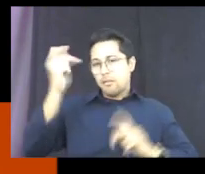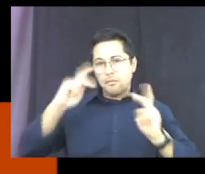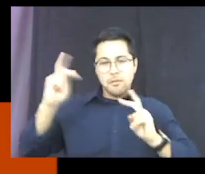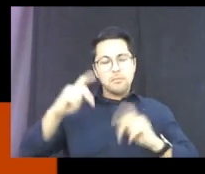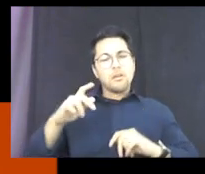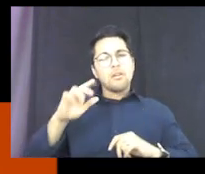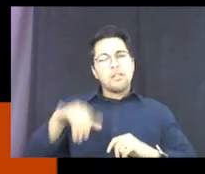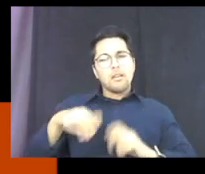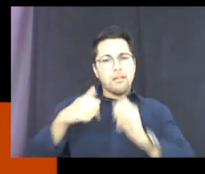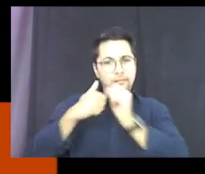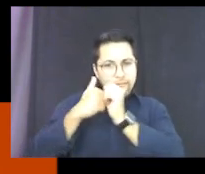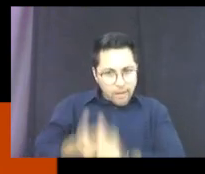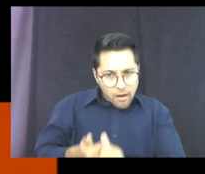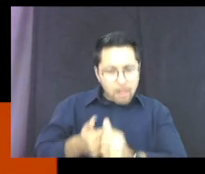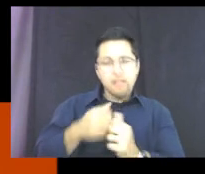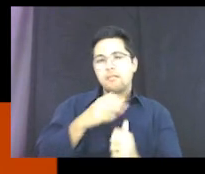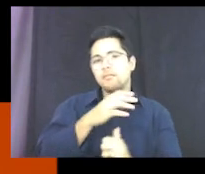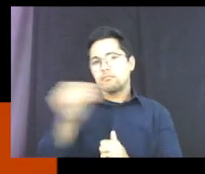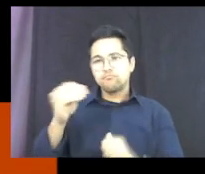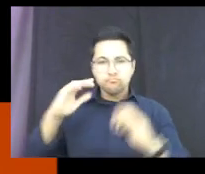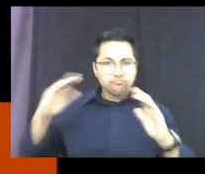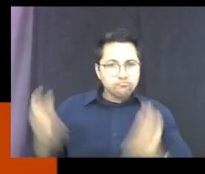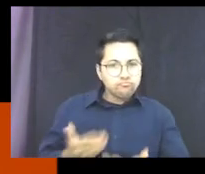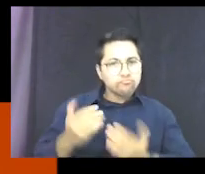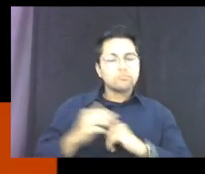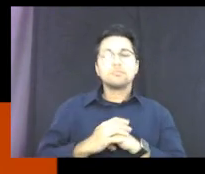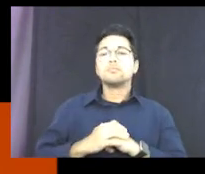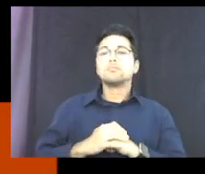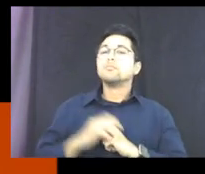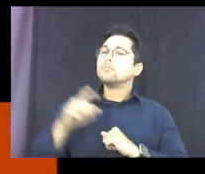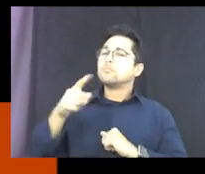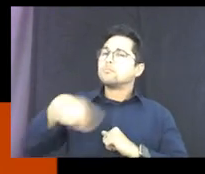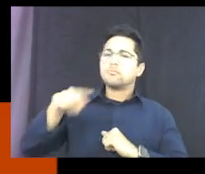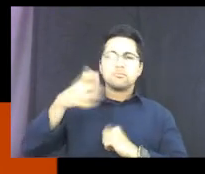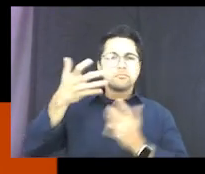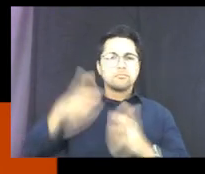followed and welcomed. You don't want to